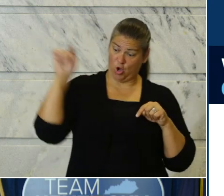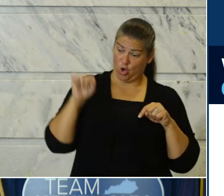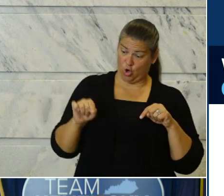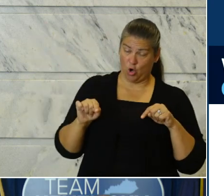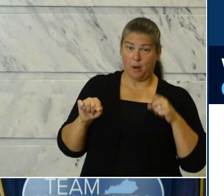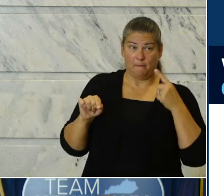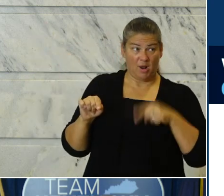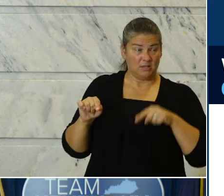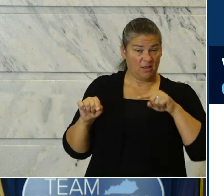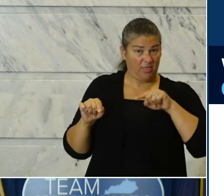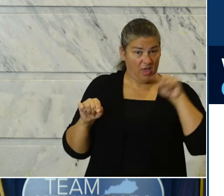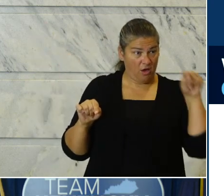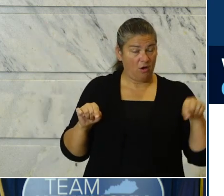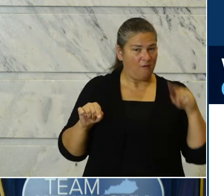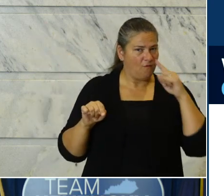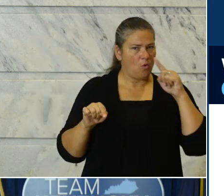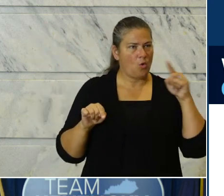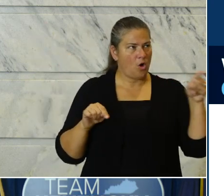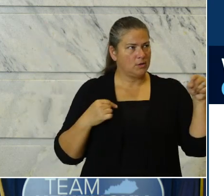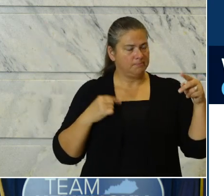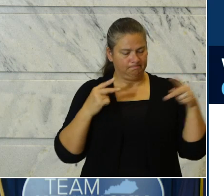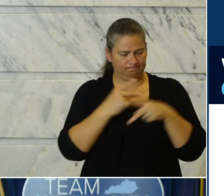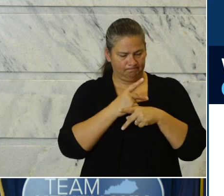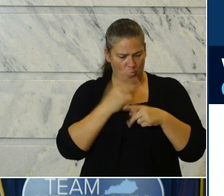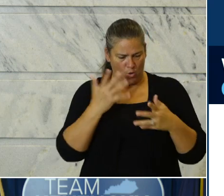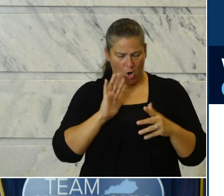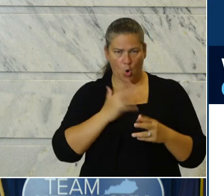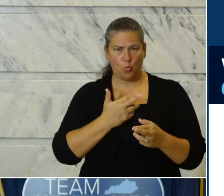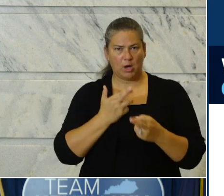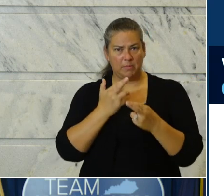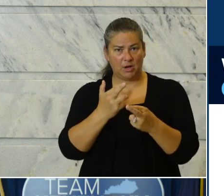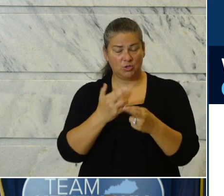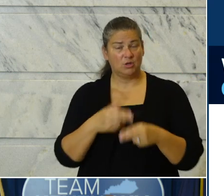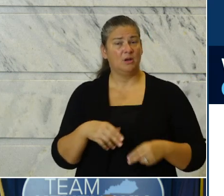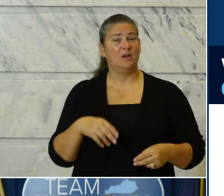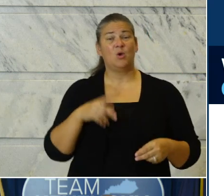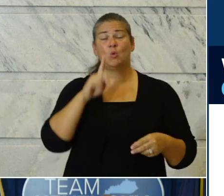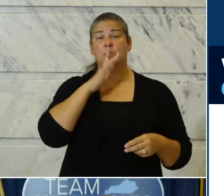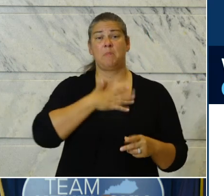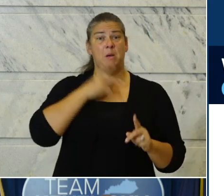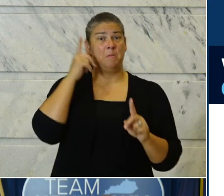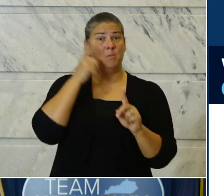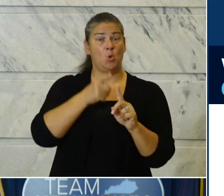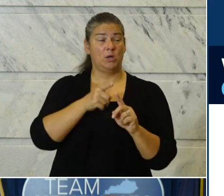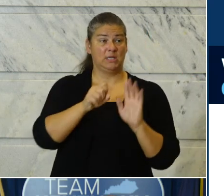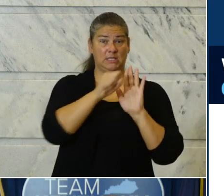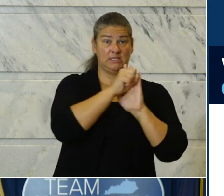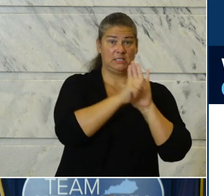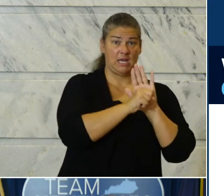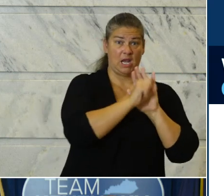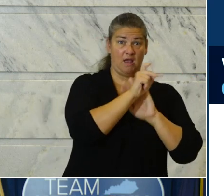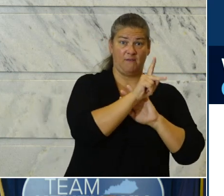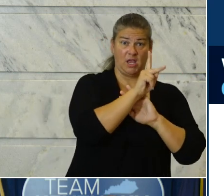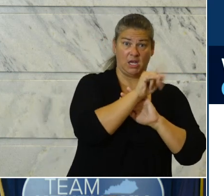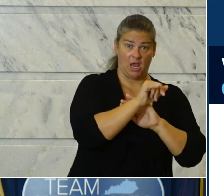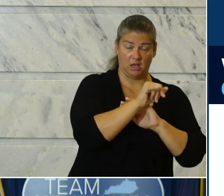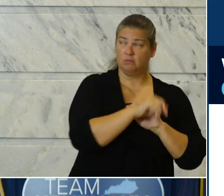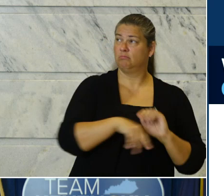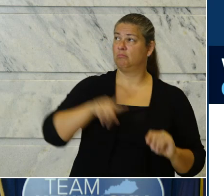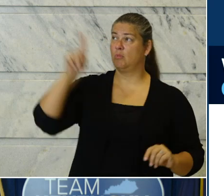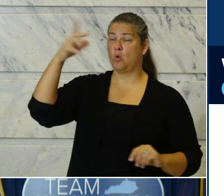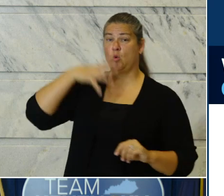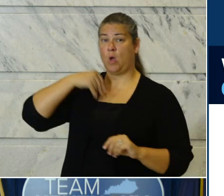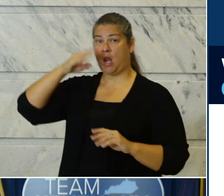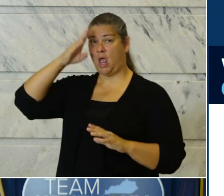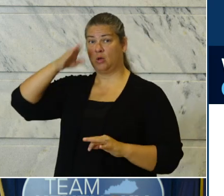Our point is that whether it's the White House doing it or the state of Kentucky doing it, we're reaching pretty similar conclusions